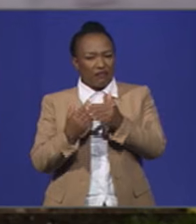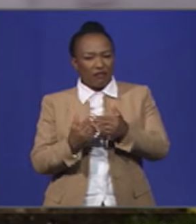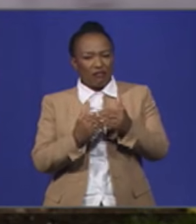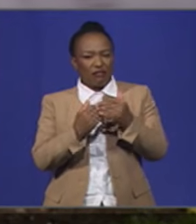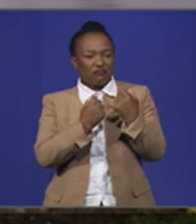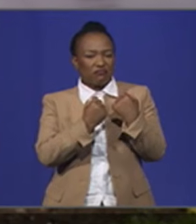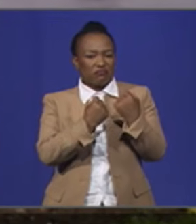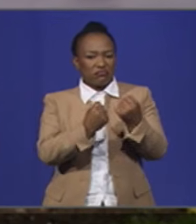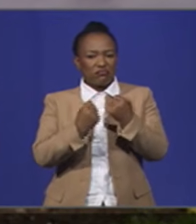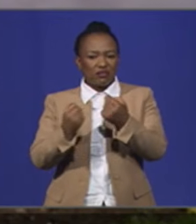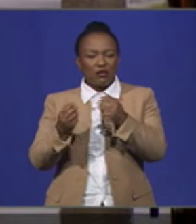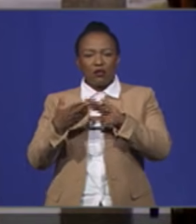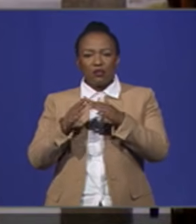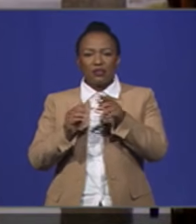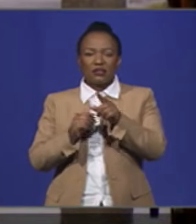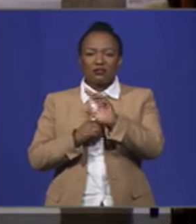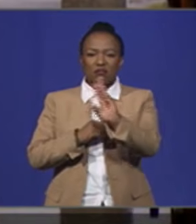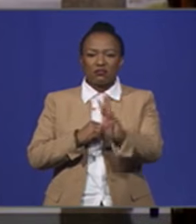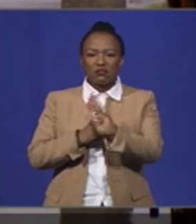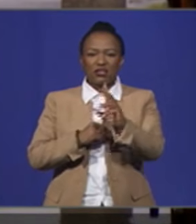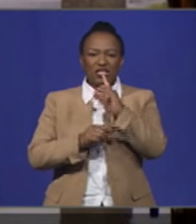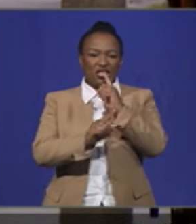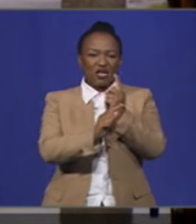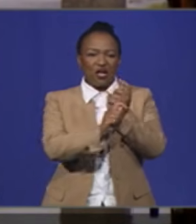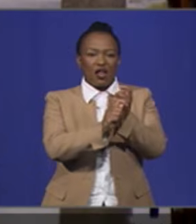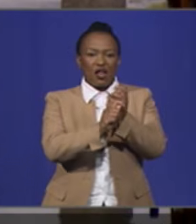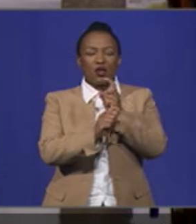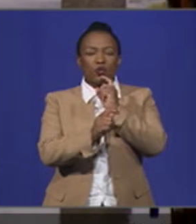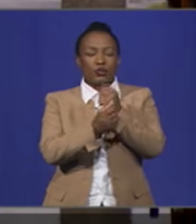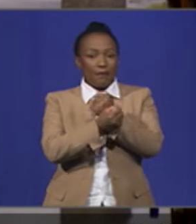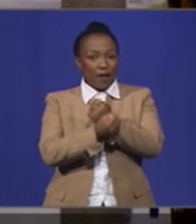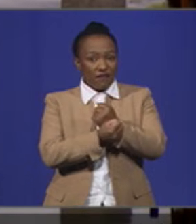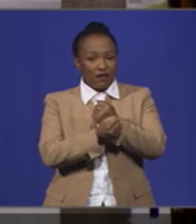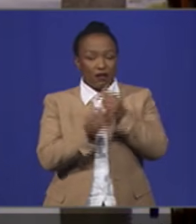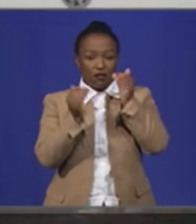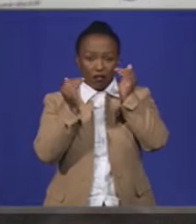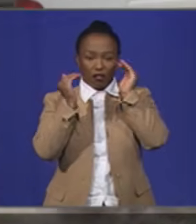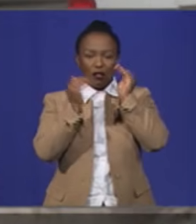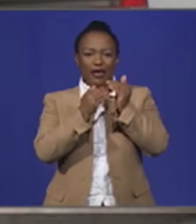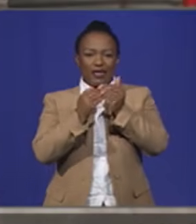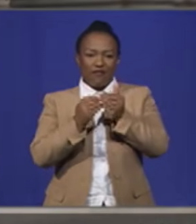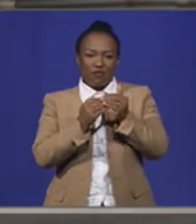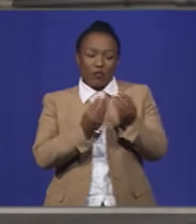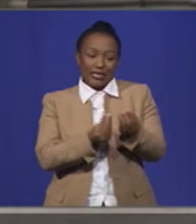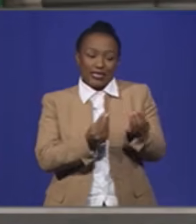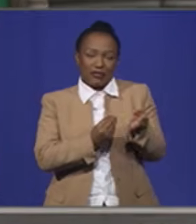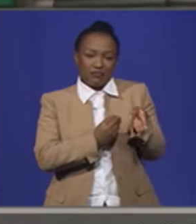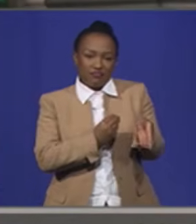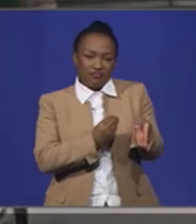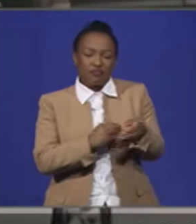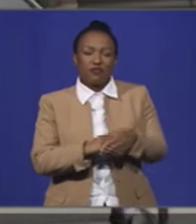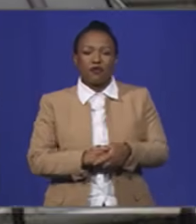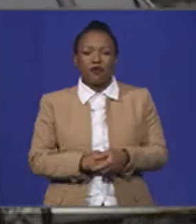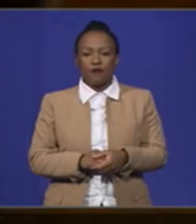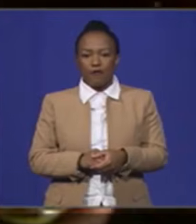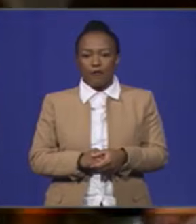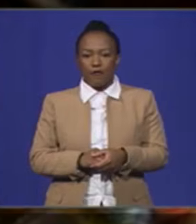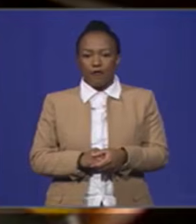gape o tsibositse baagi ba mafelo a ba ipei go dirisa parafene ka babalesego segolo thata fa bana le bana. Paraffin, it can